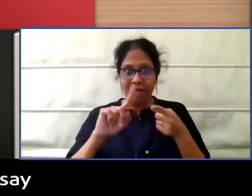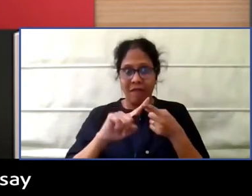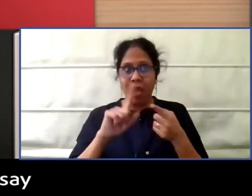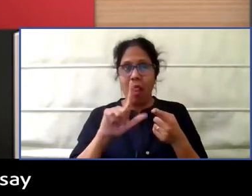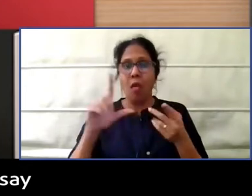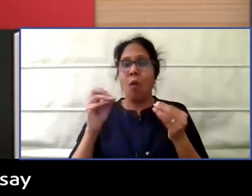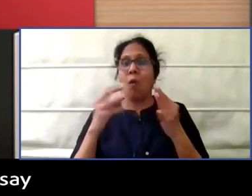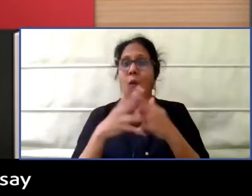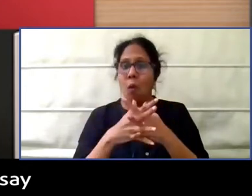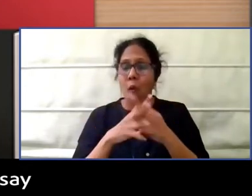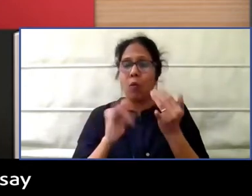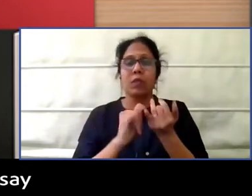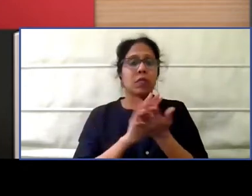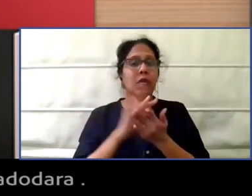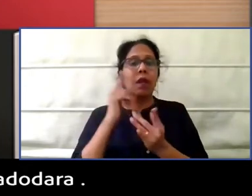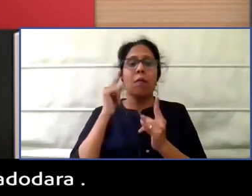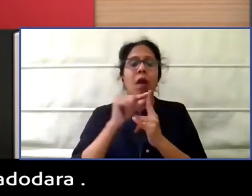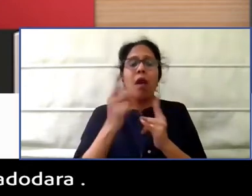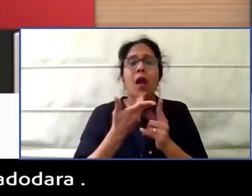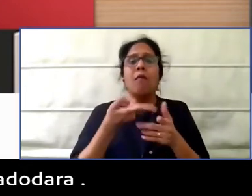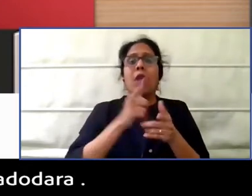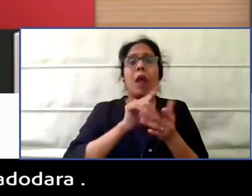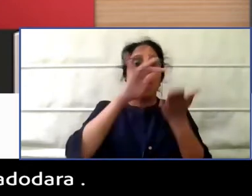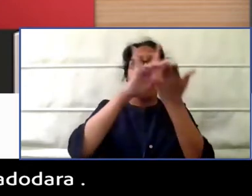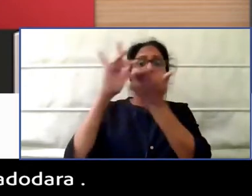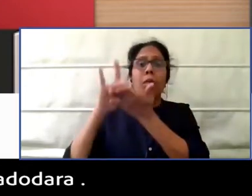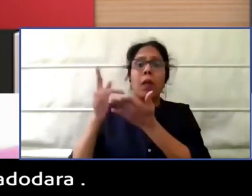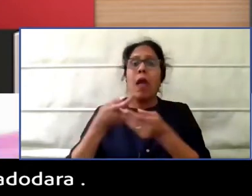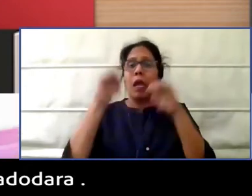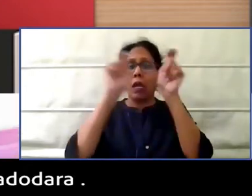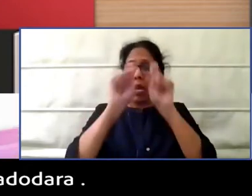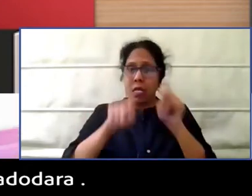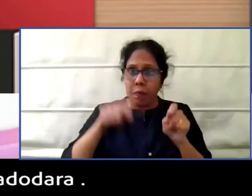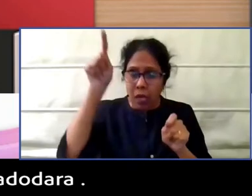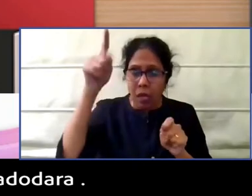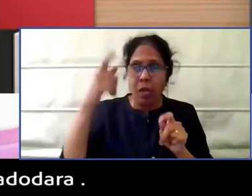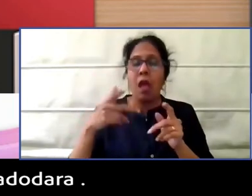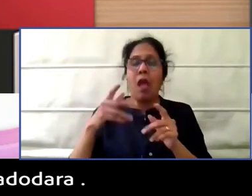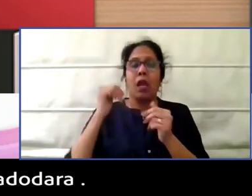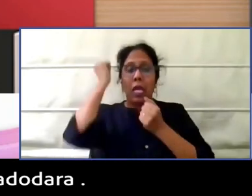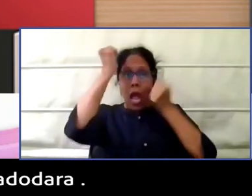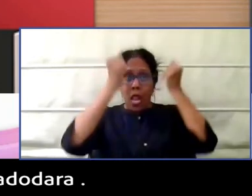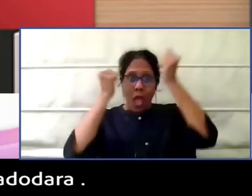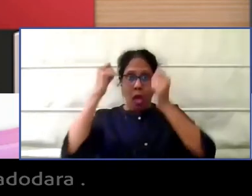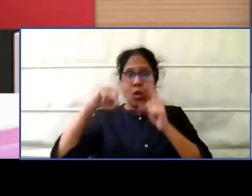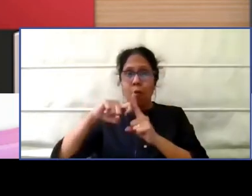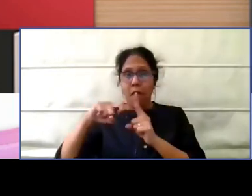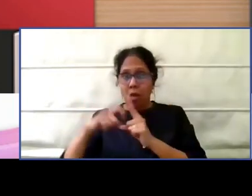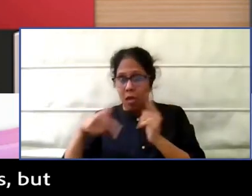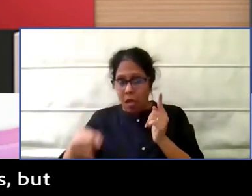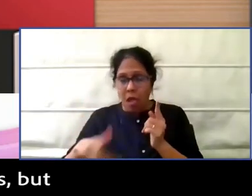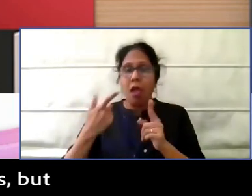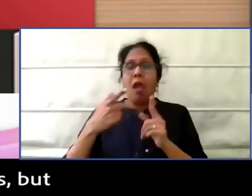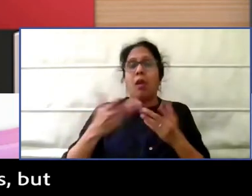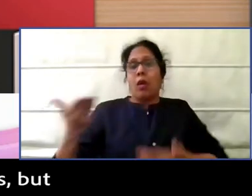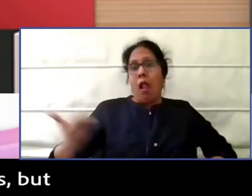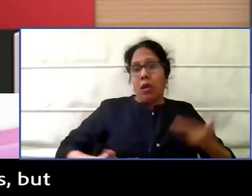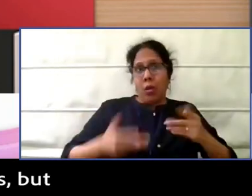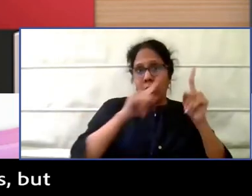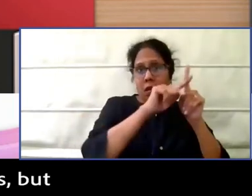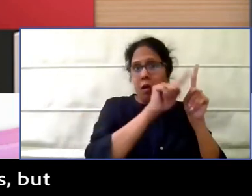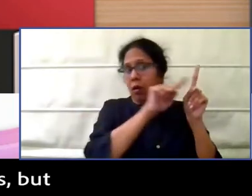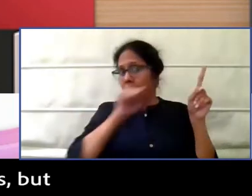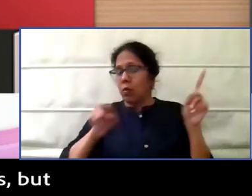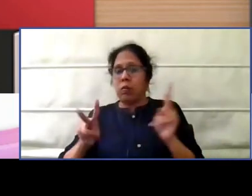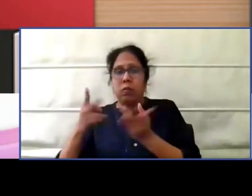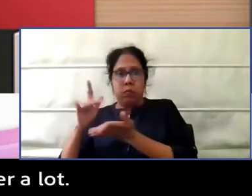fellows from, say, Kashmir to Kanyakumari and Kolkata to Vadodara. So although there are only 8